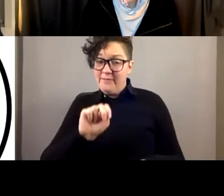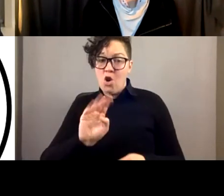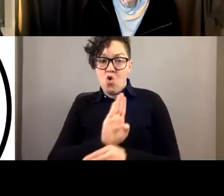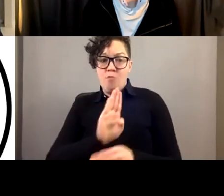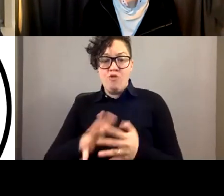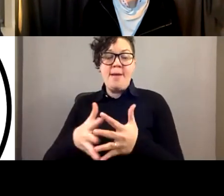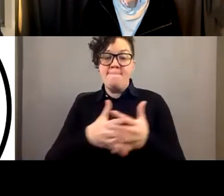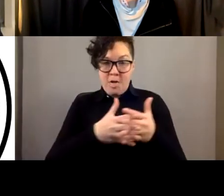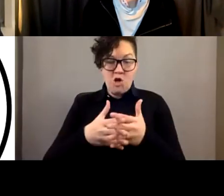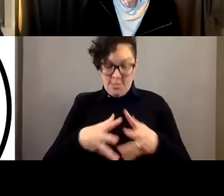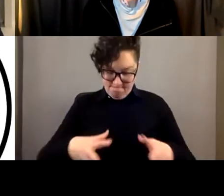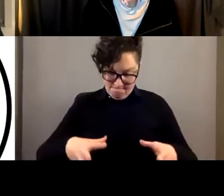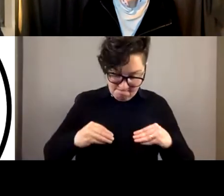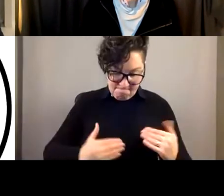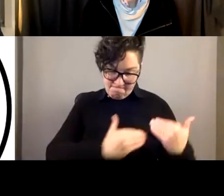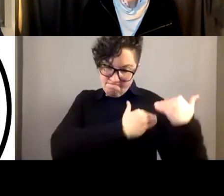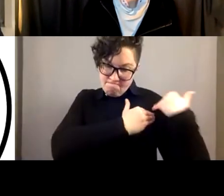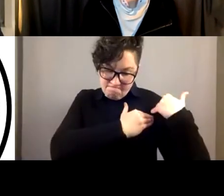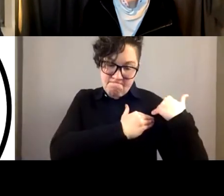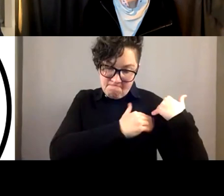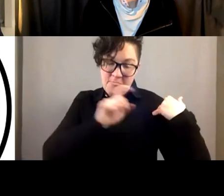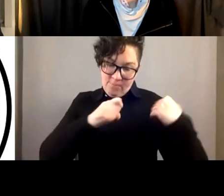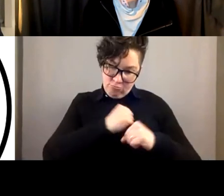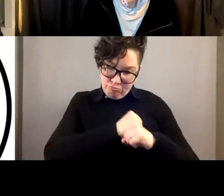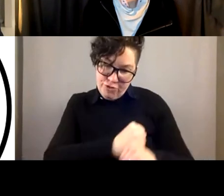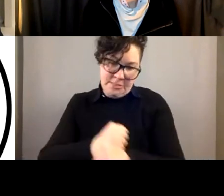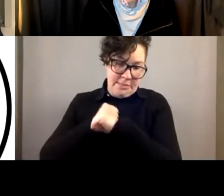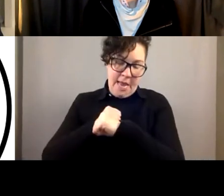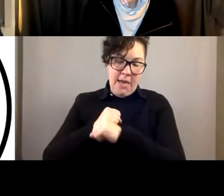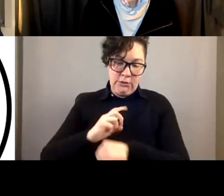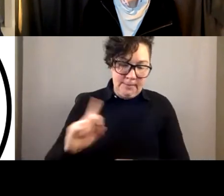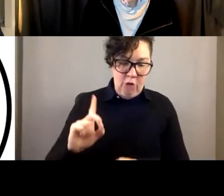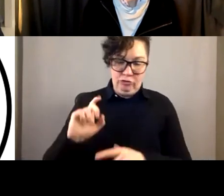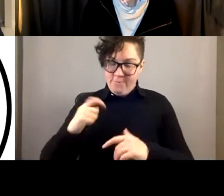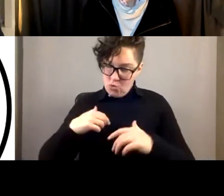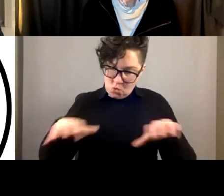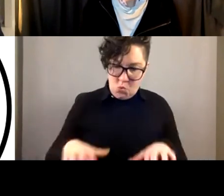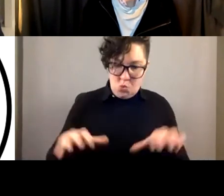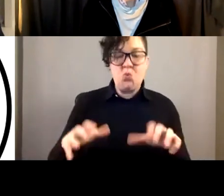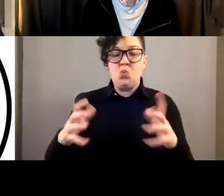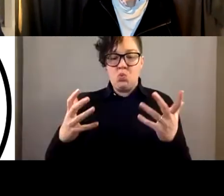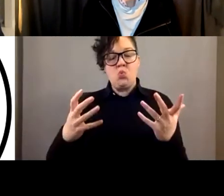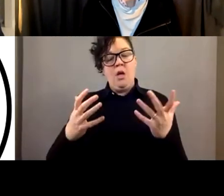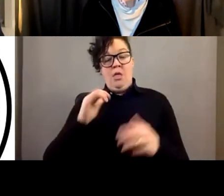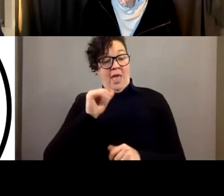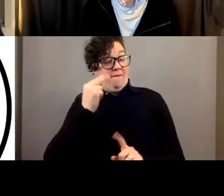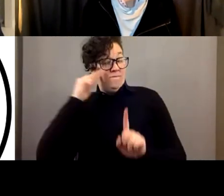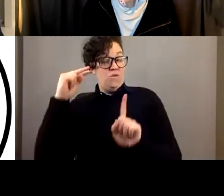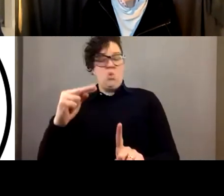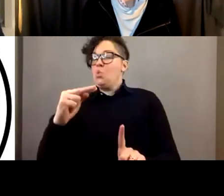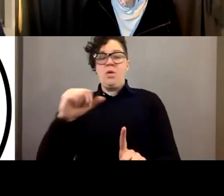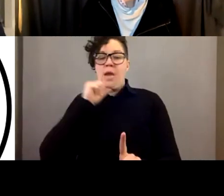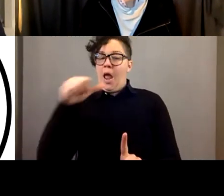its responsibility to take some action here and to send a strong signal that these views are not